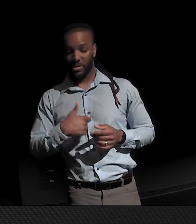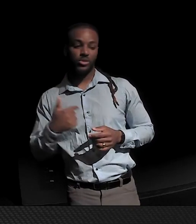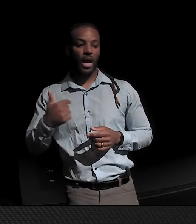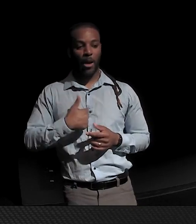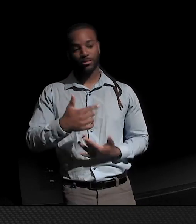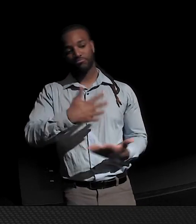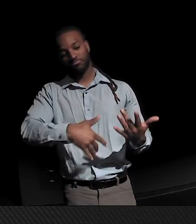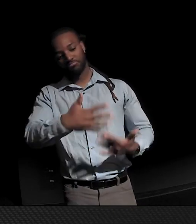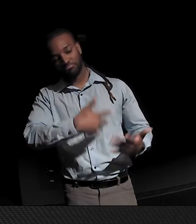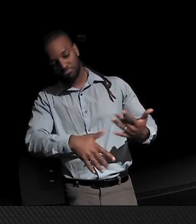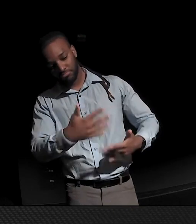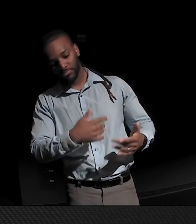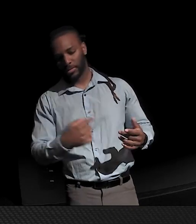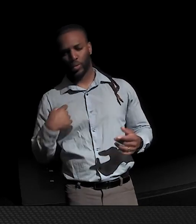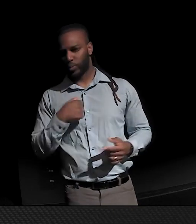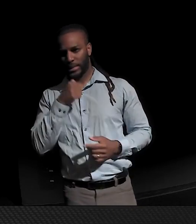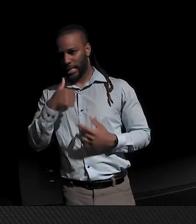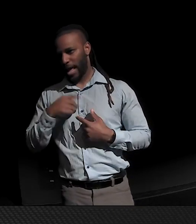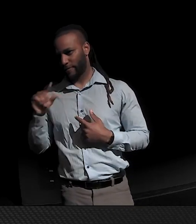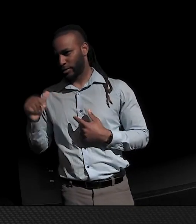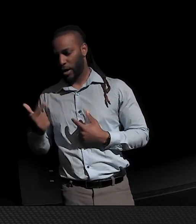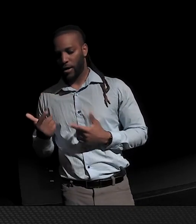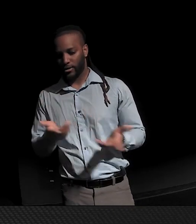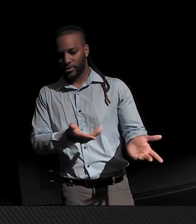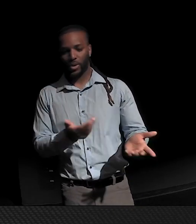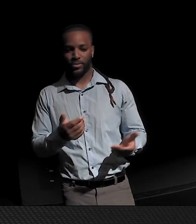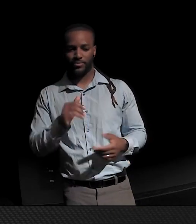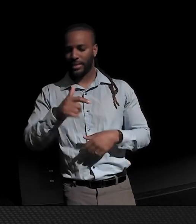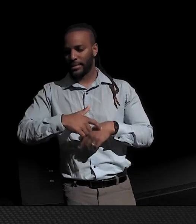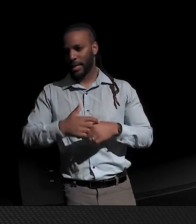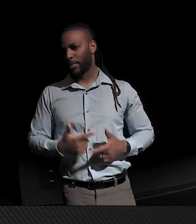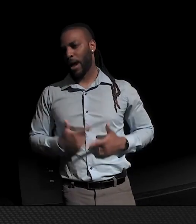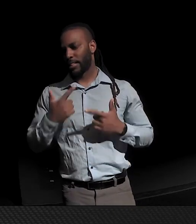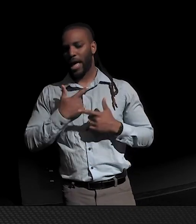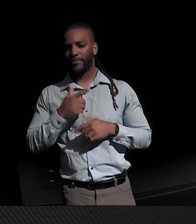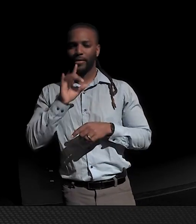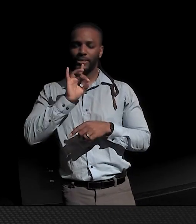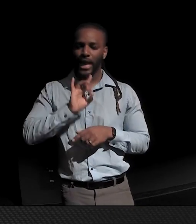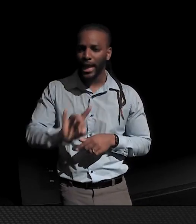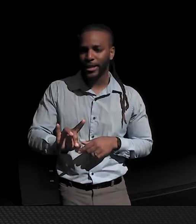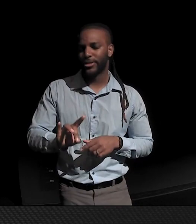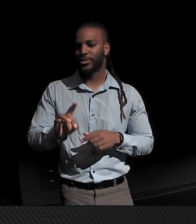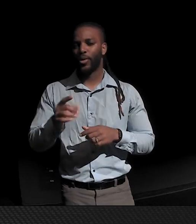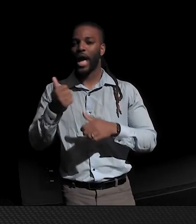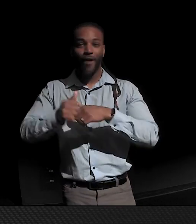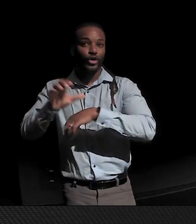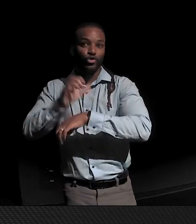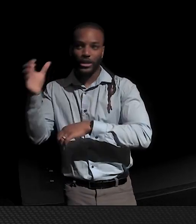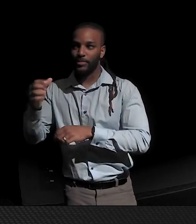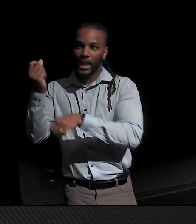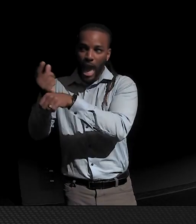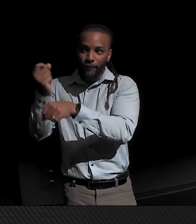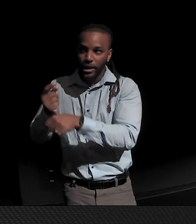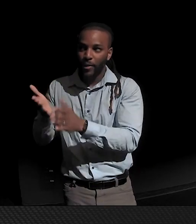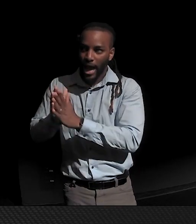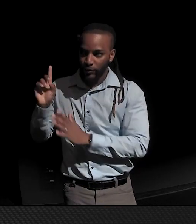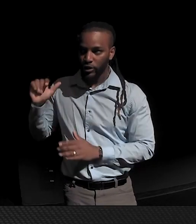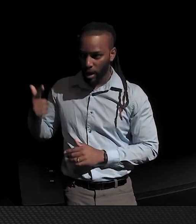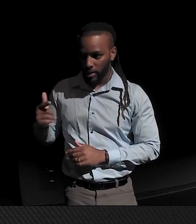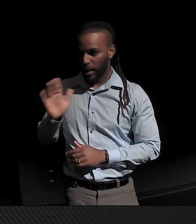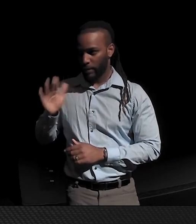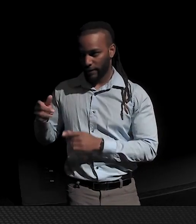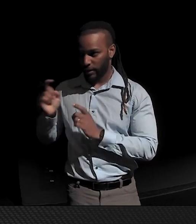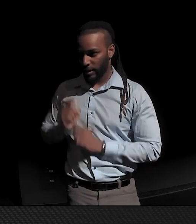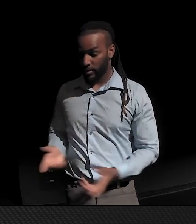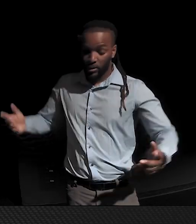a lot of time with this dog. And we didn't have a dog. It was like this, it's that time in your life where every Christmas you just ask for a dog and you never get a dog. And